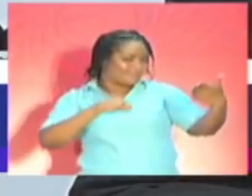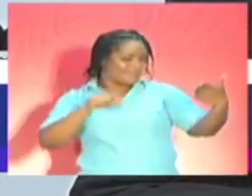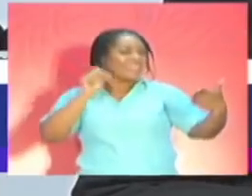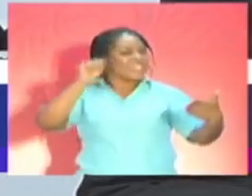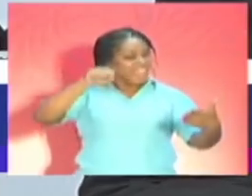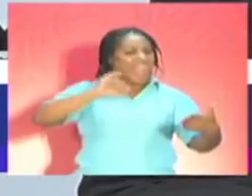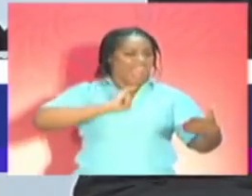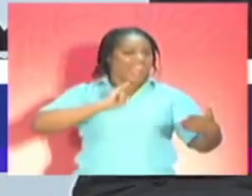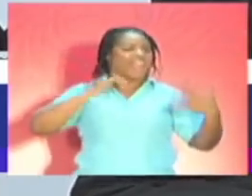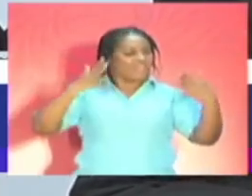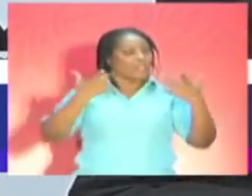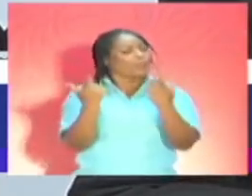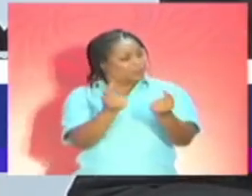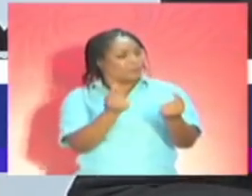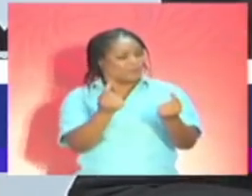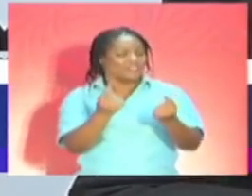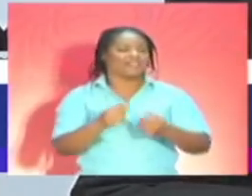accounts for